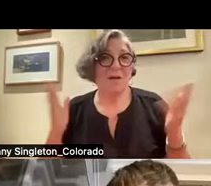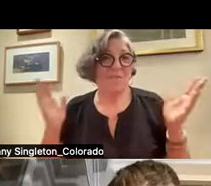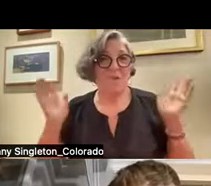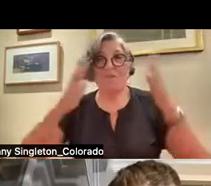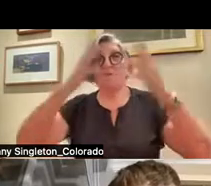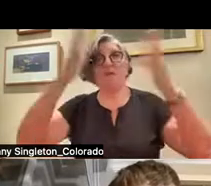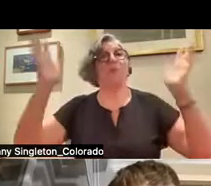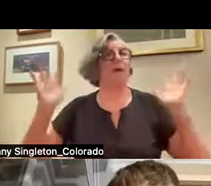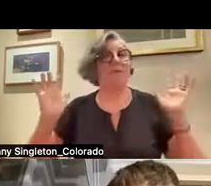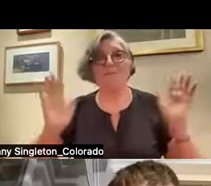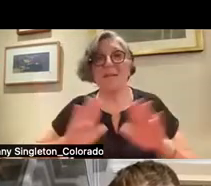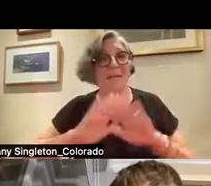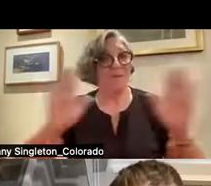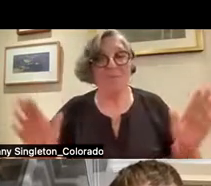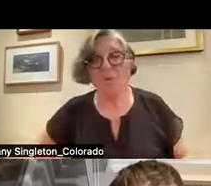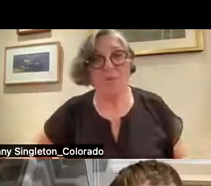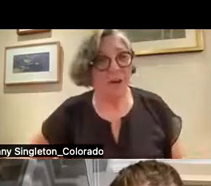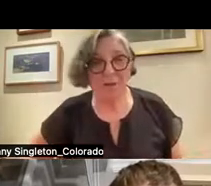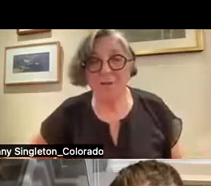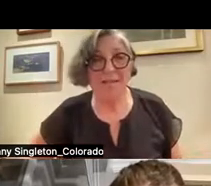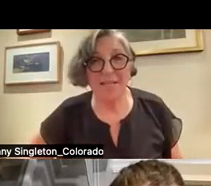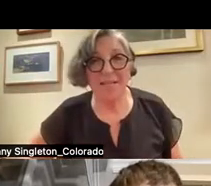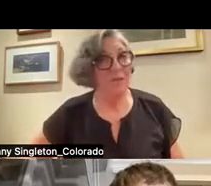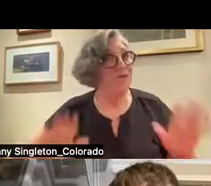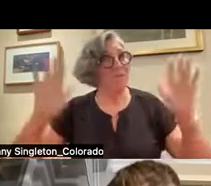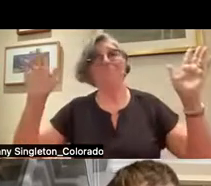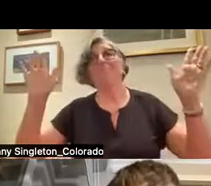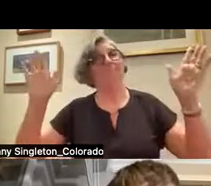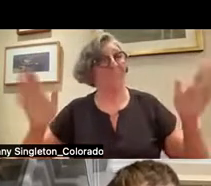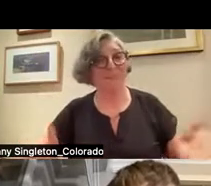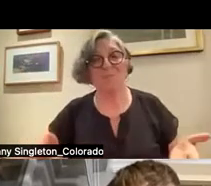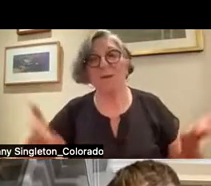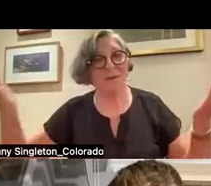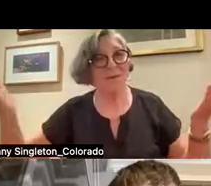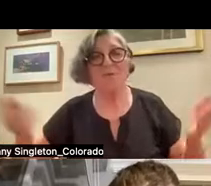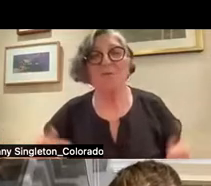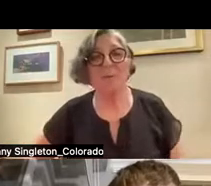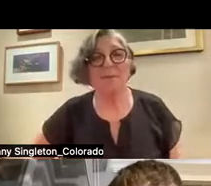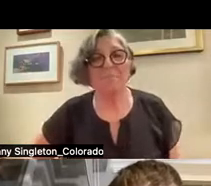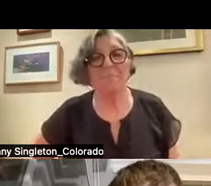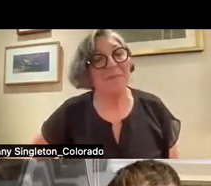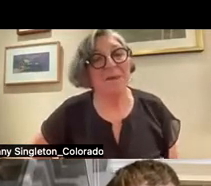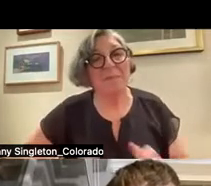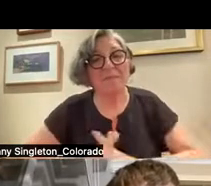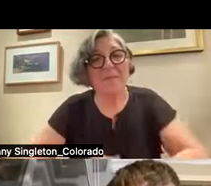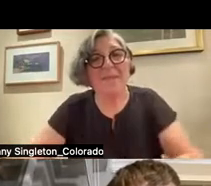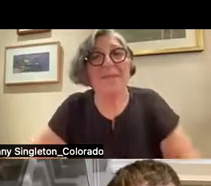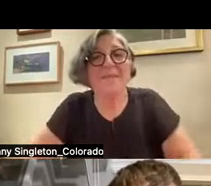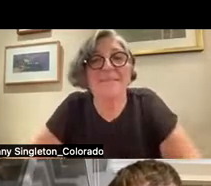if the people around them say, you will not learn a sign language, that's what their life will be.